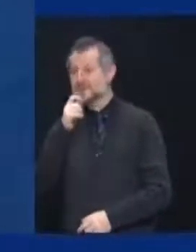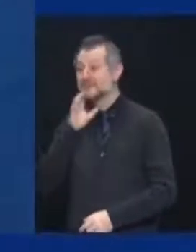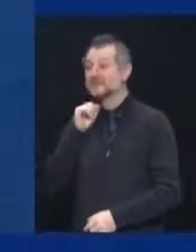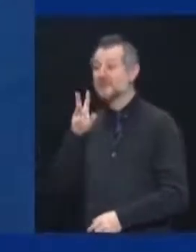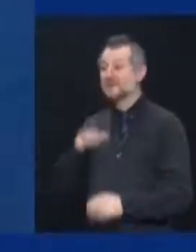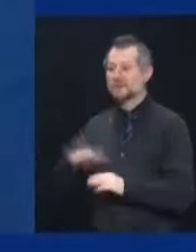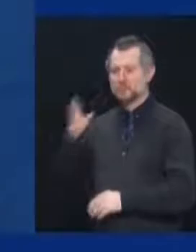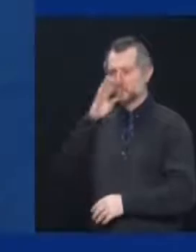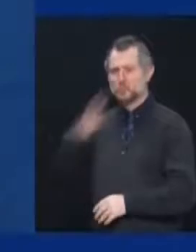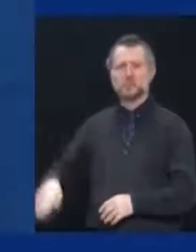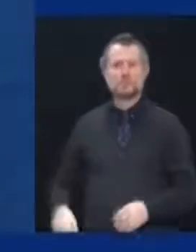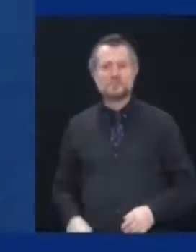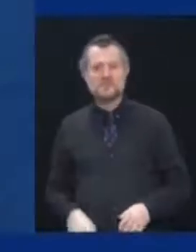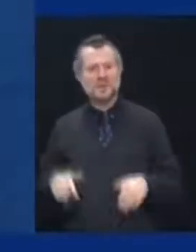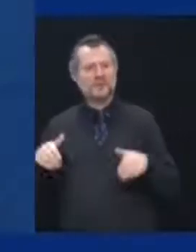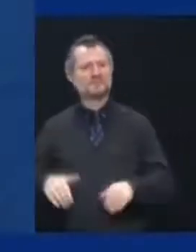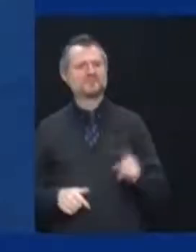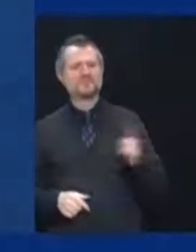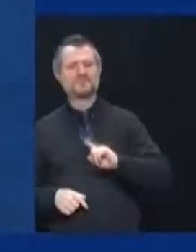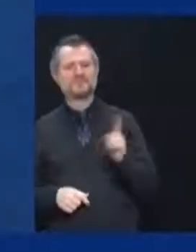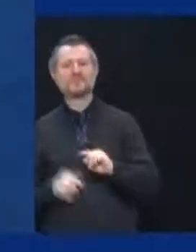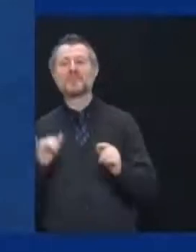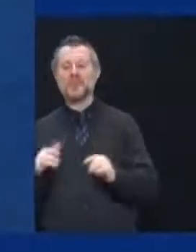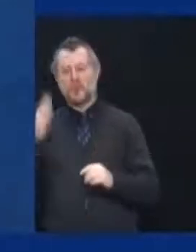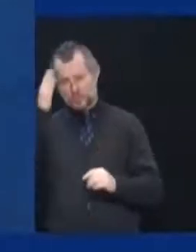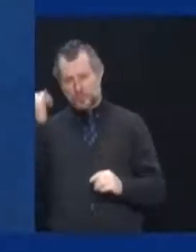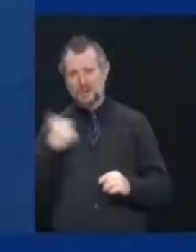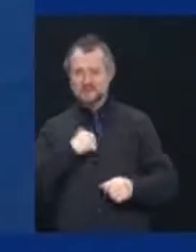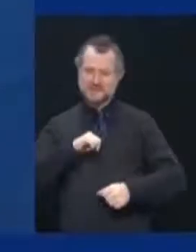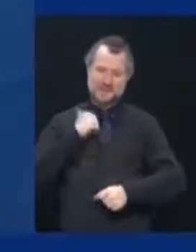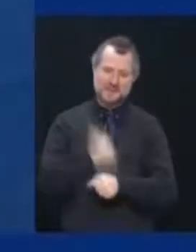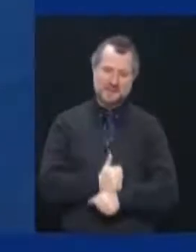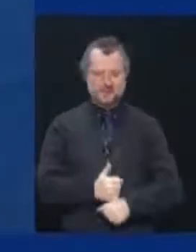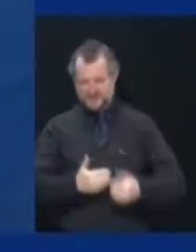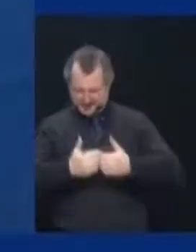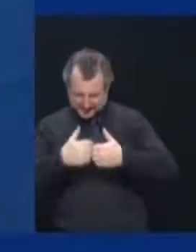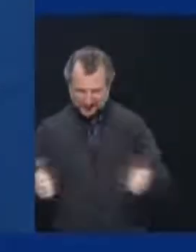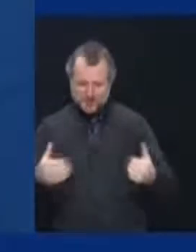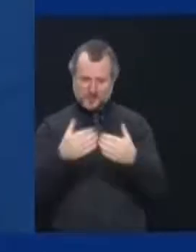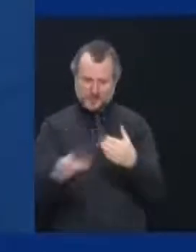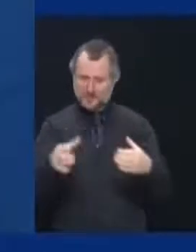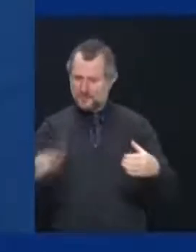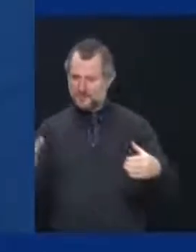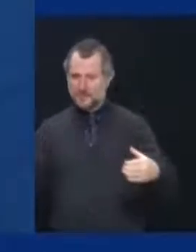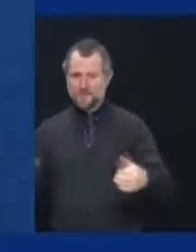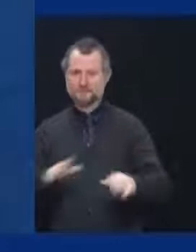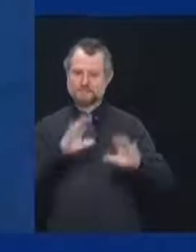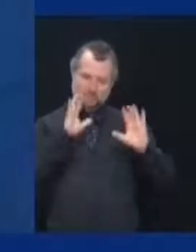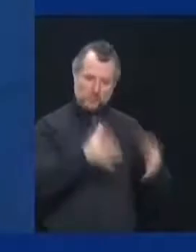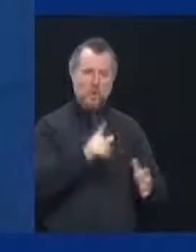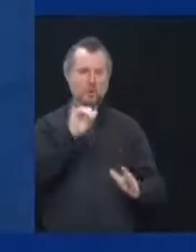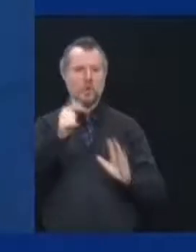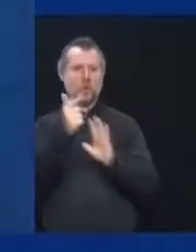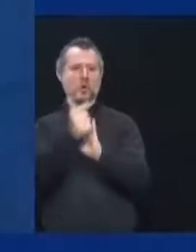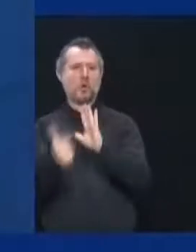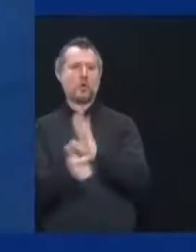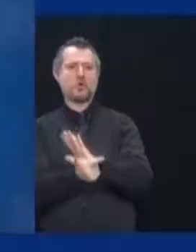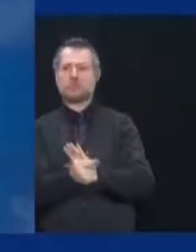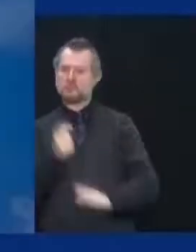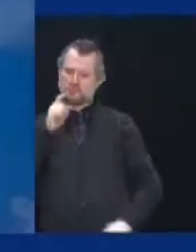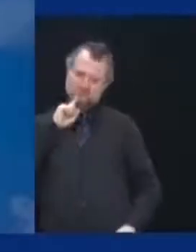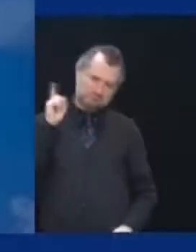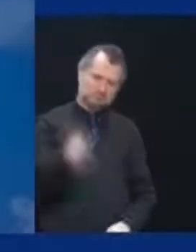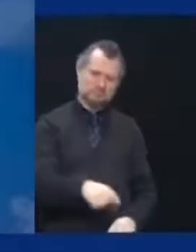shortchanged. That's the point of the prioritization and the law. Focus on your group, and if